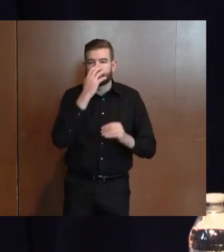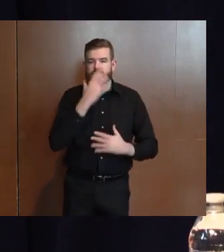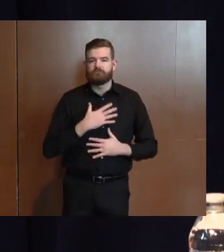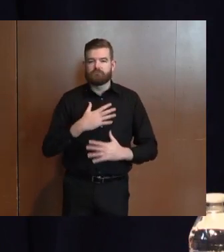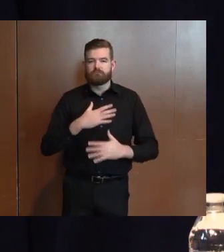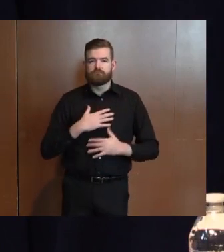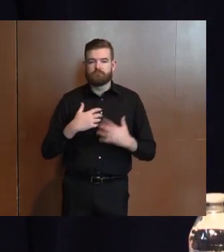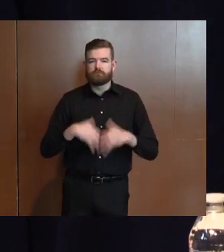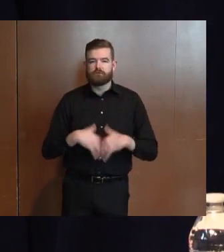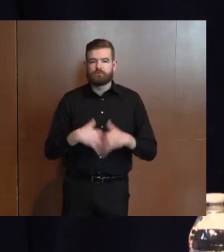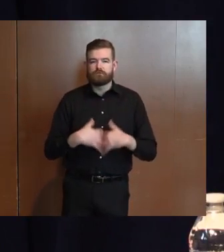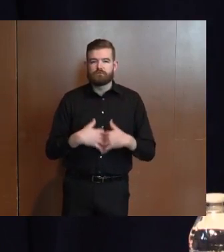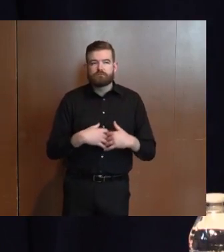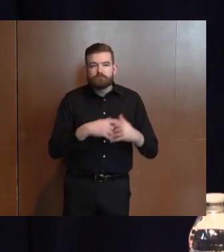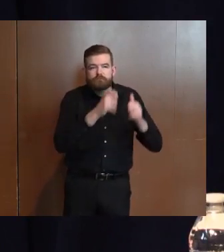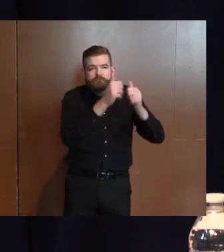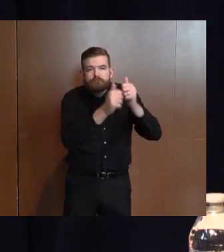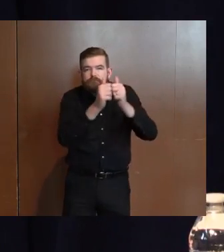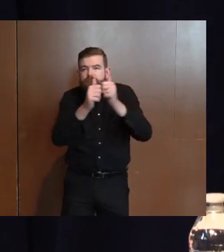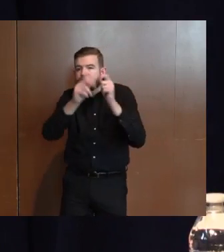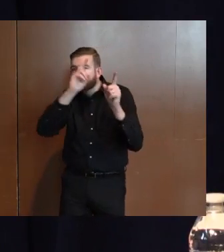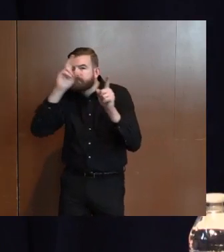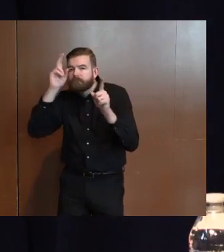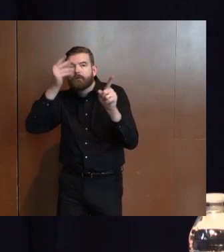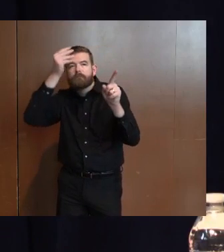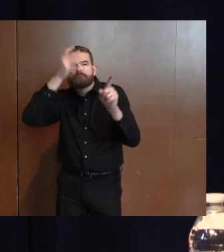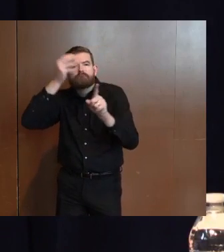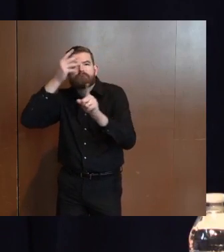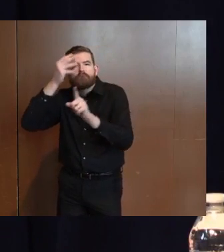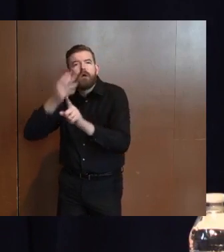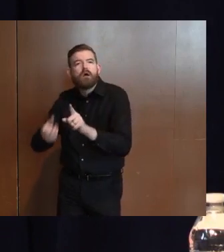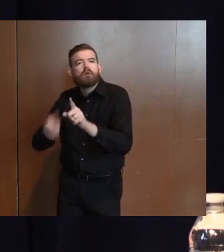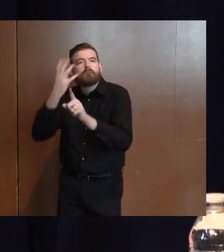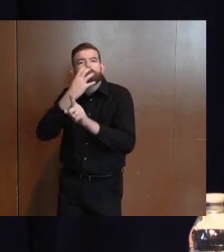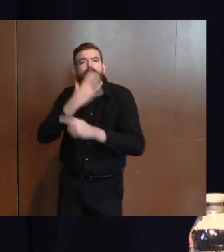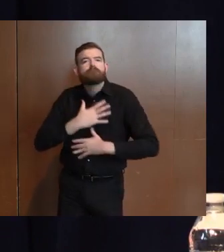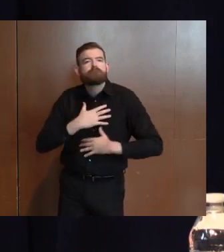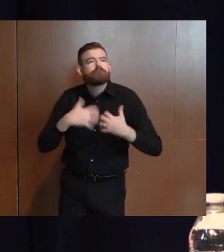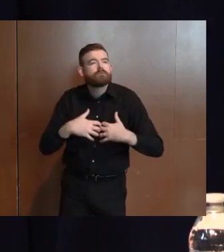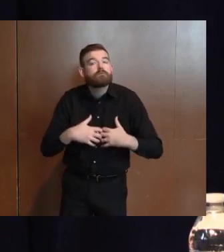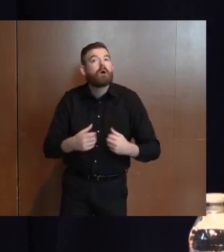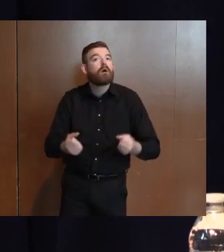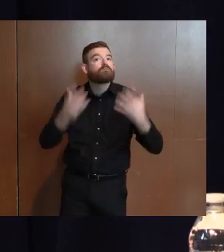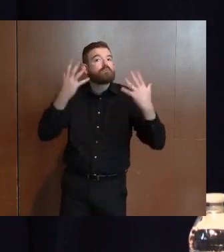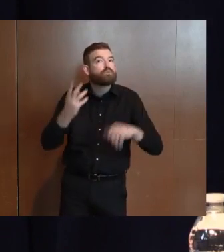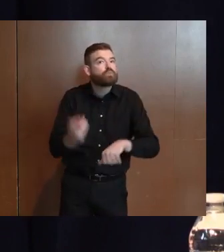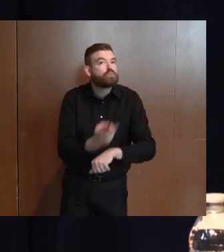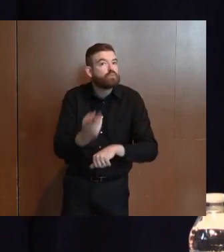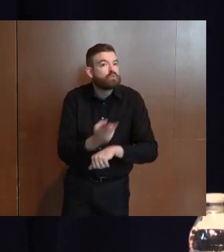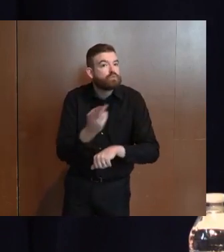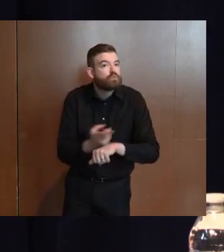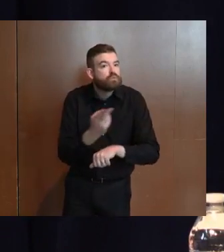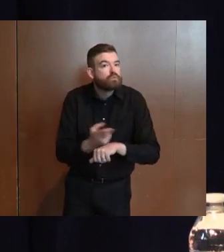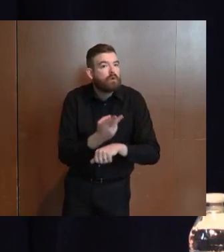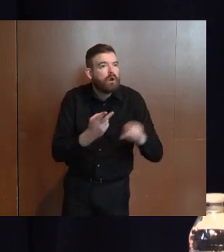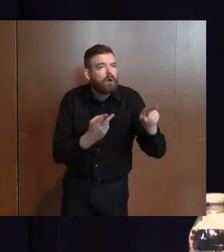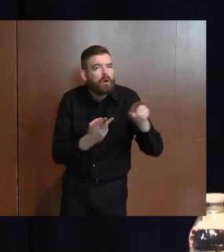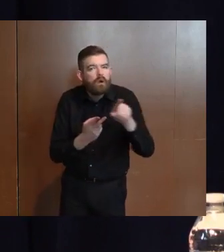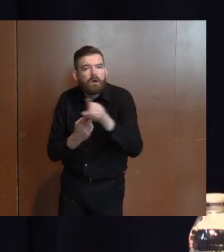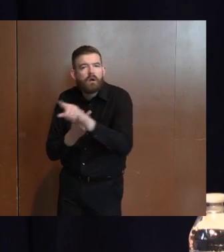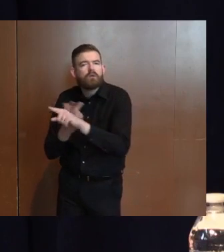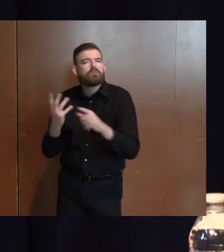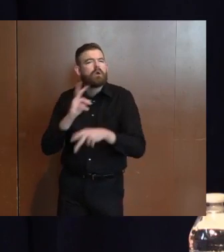reporting how many ventilators they have, how many are in use, the breakdown of ventilators, universal ventilators,